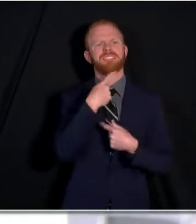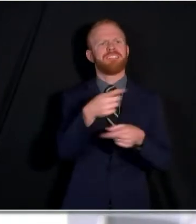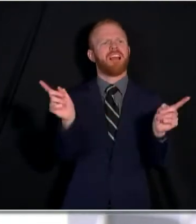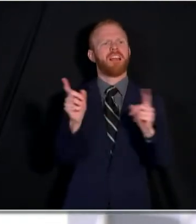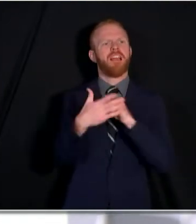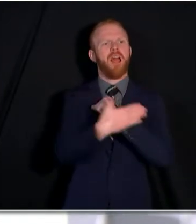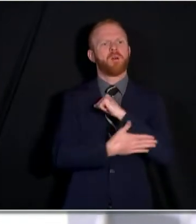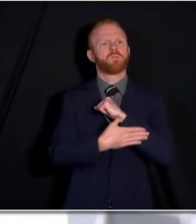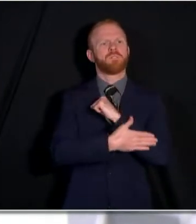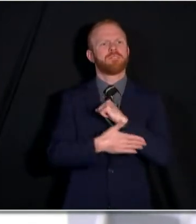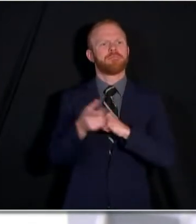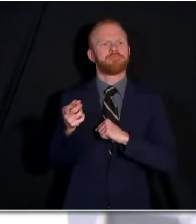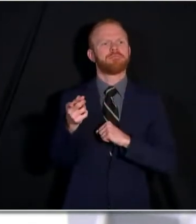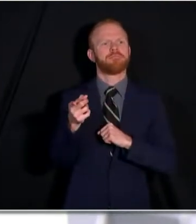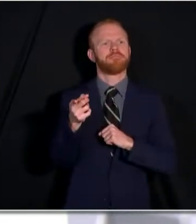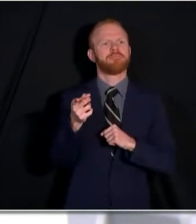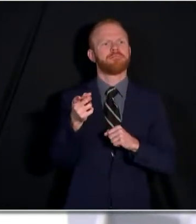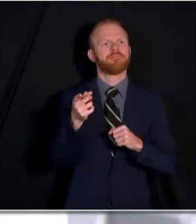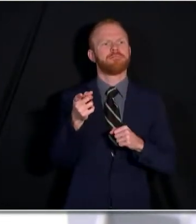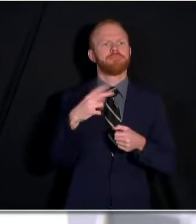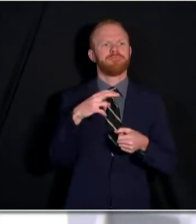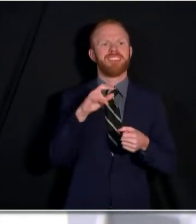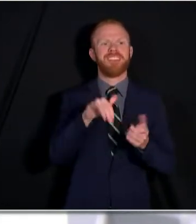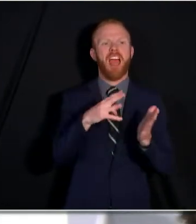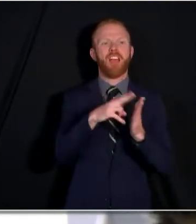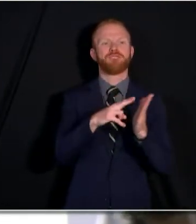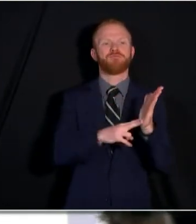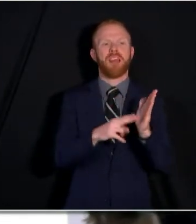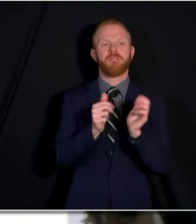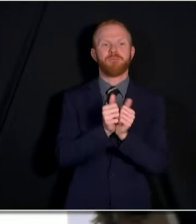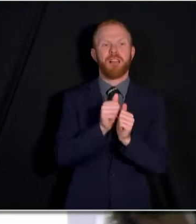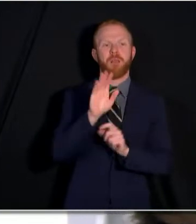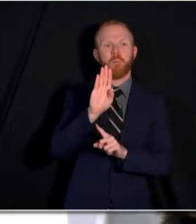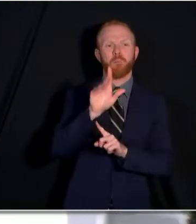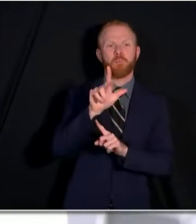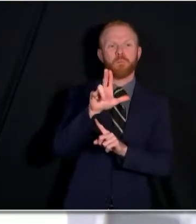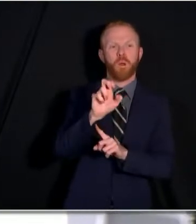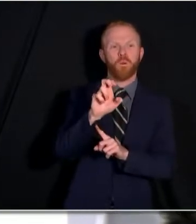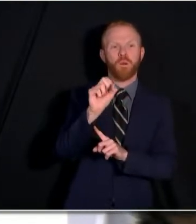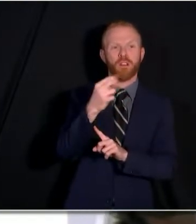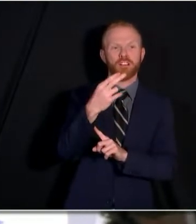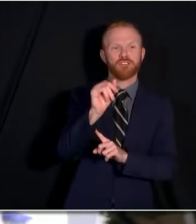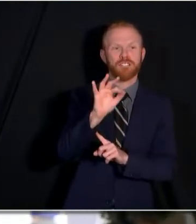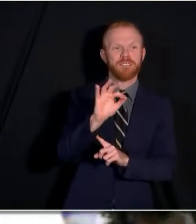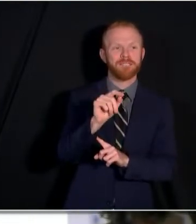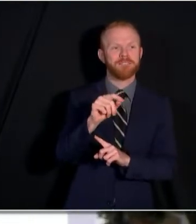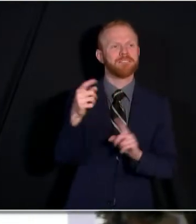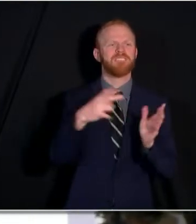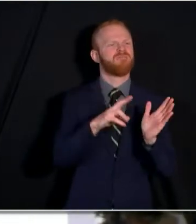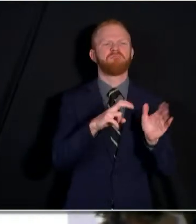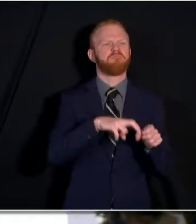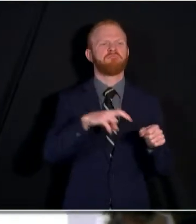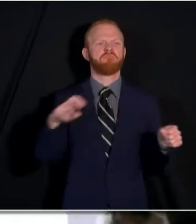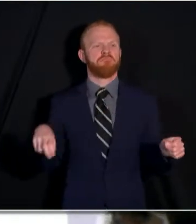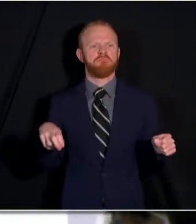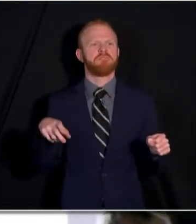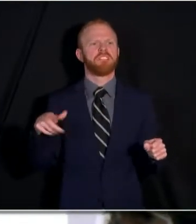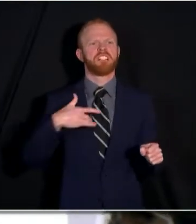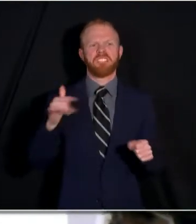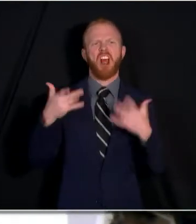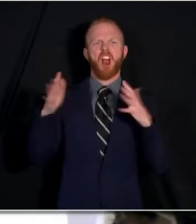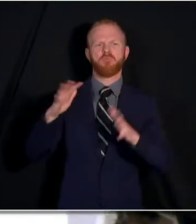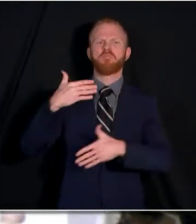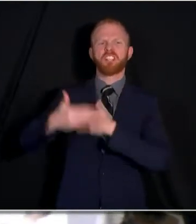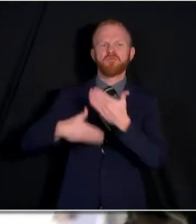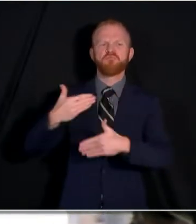the contract with Blue Shield because they feel like they have made huge investments to ramp up vaccination,